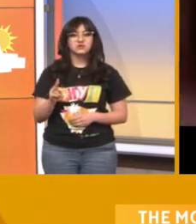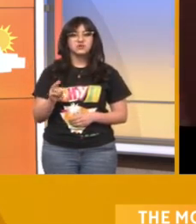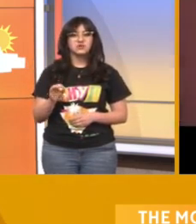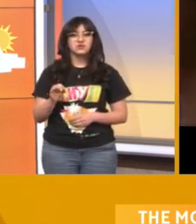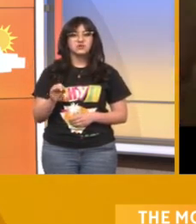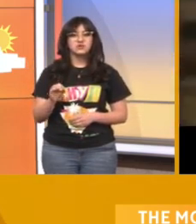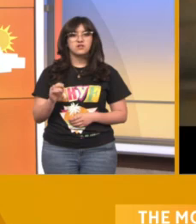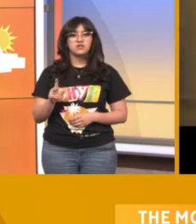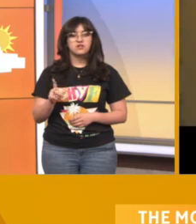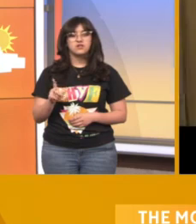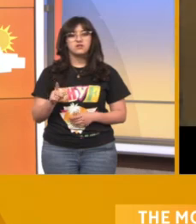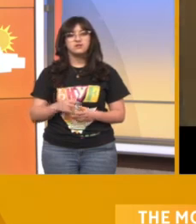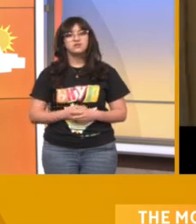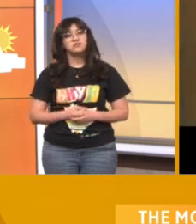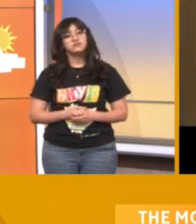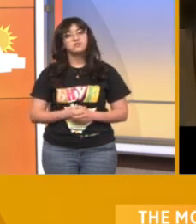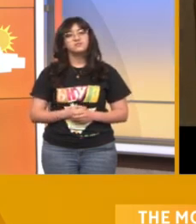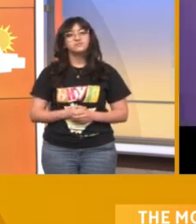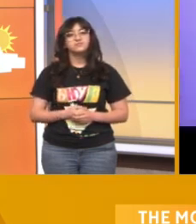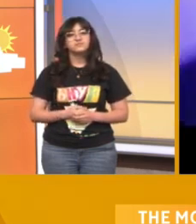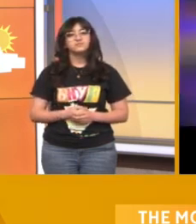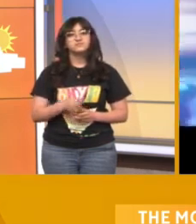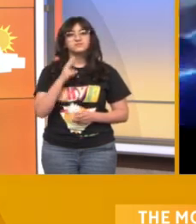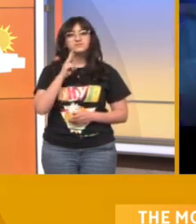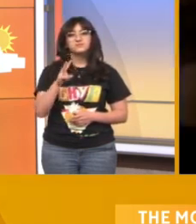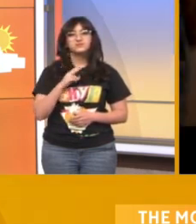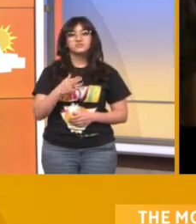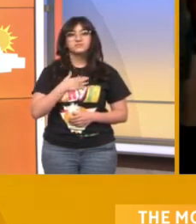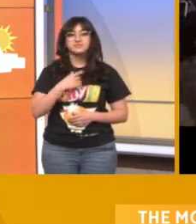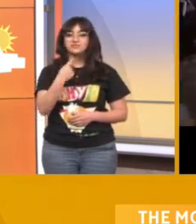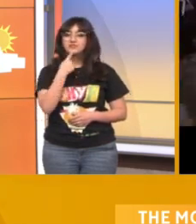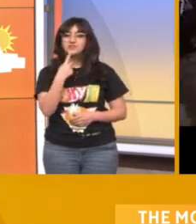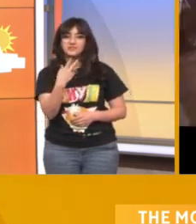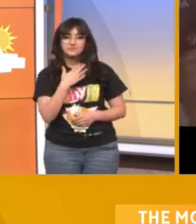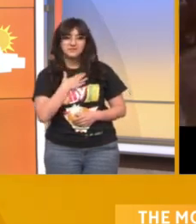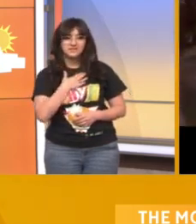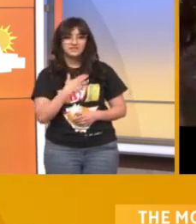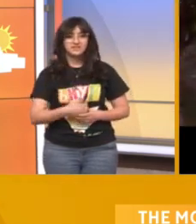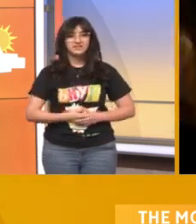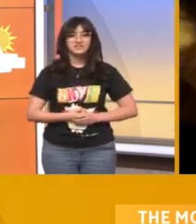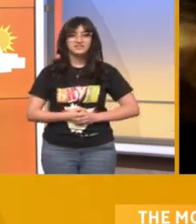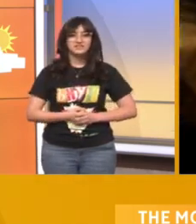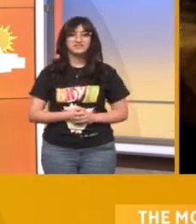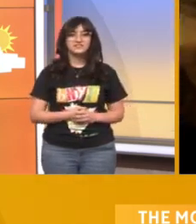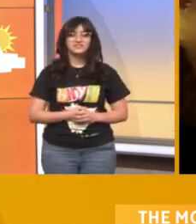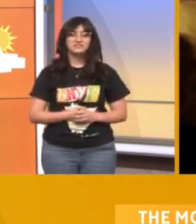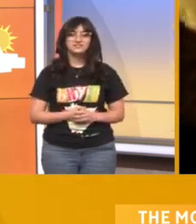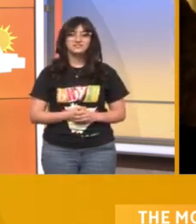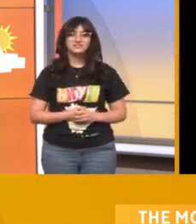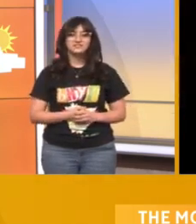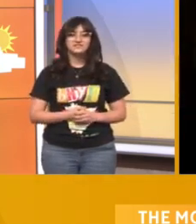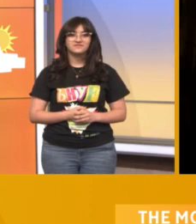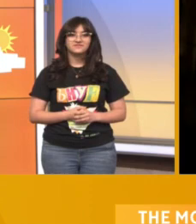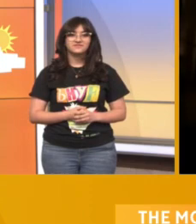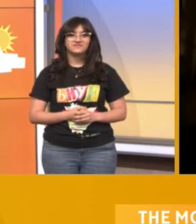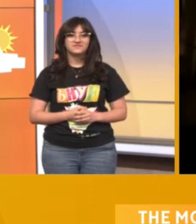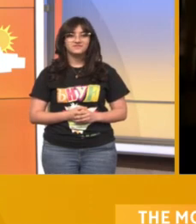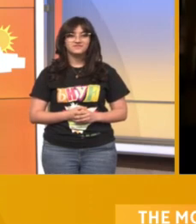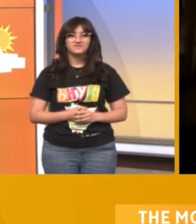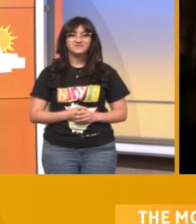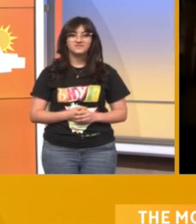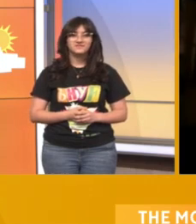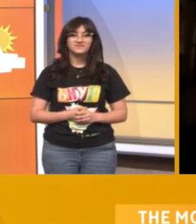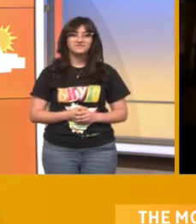lines. It was more so like watching me, talking to me, seeing like, does this guy have what it takes? But it all worked out. He made the perfect choice, and you